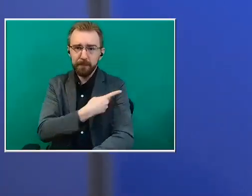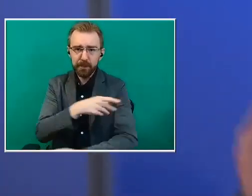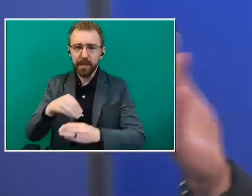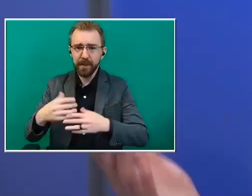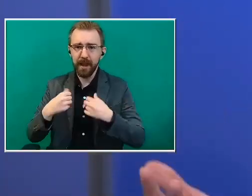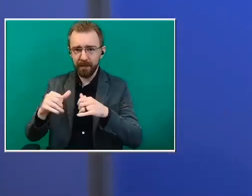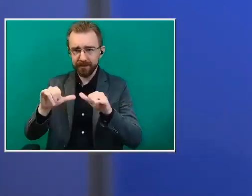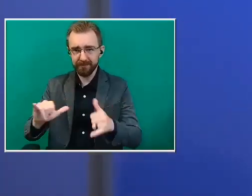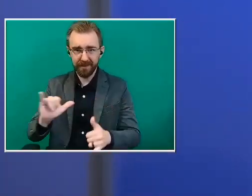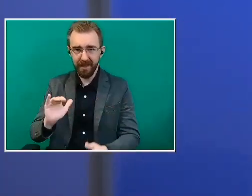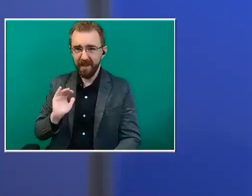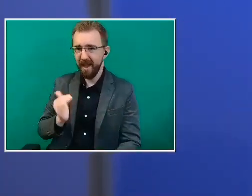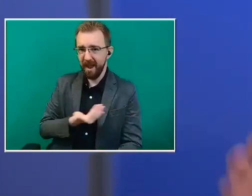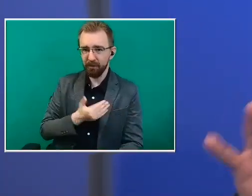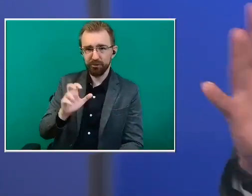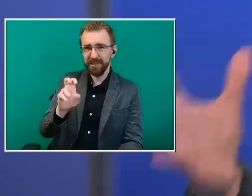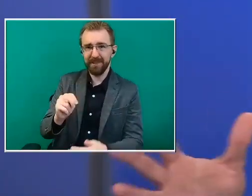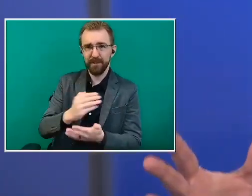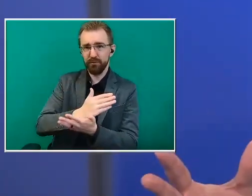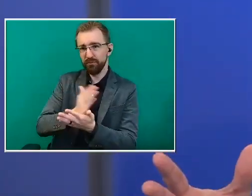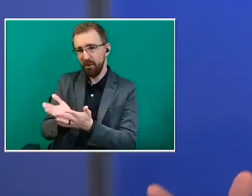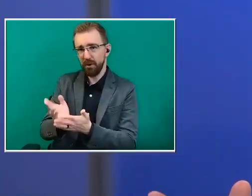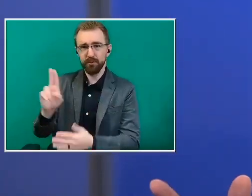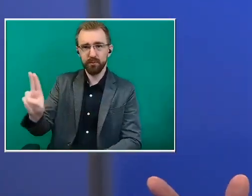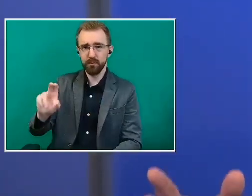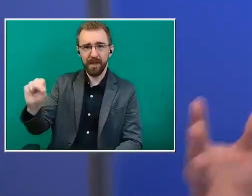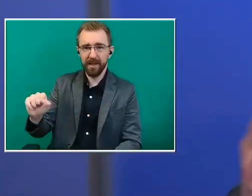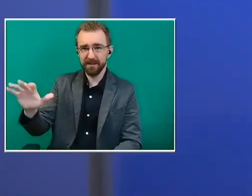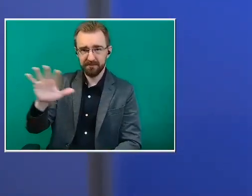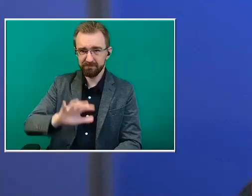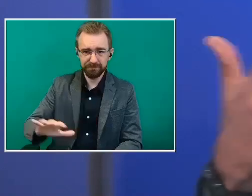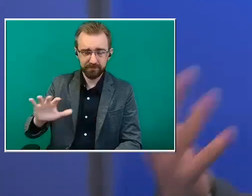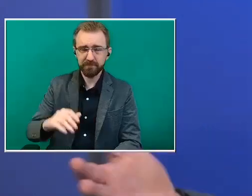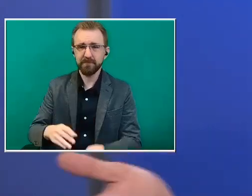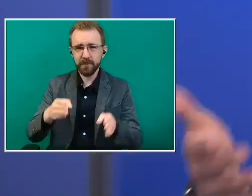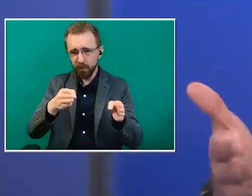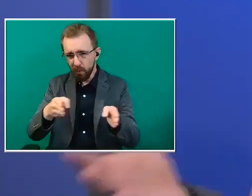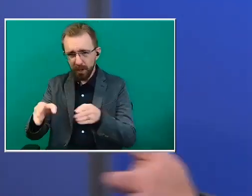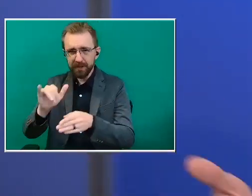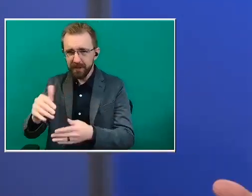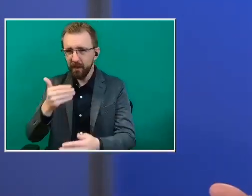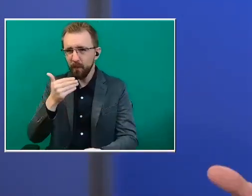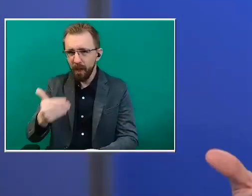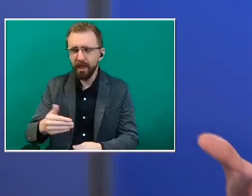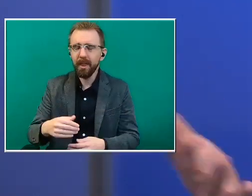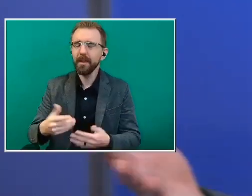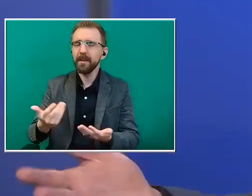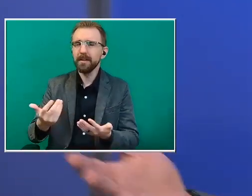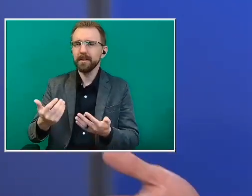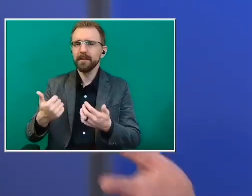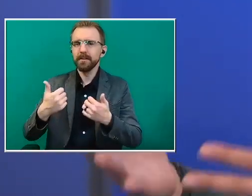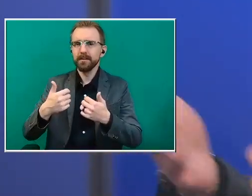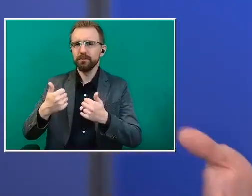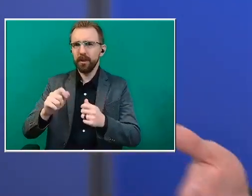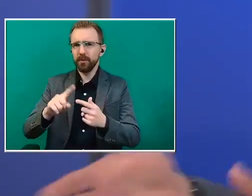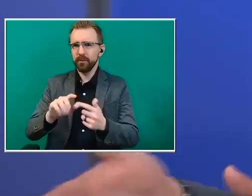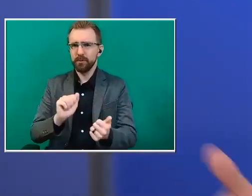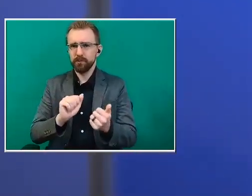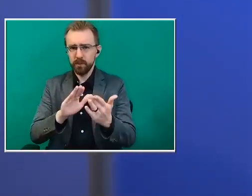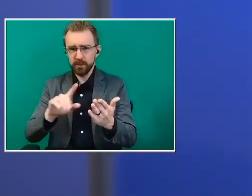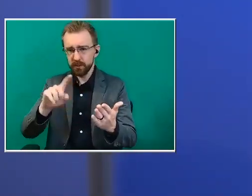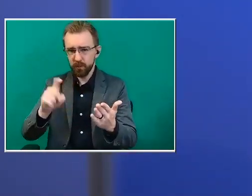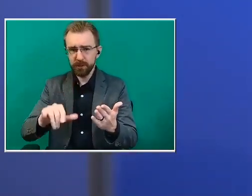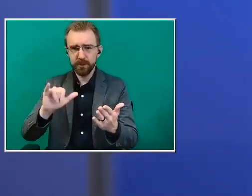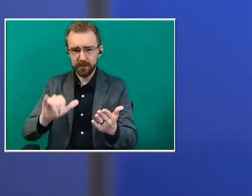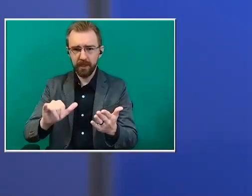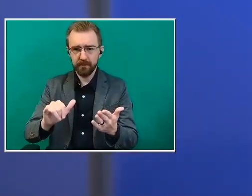even across the United States, organize this data very well, and then start asking questions that we really want to know. Like, for example, the